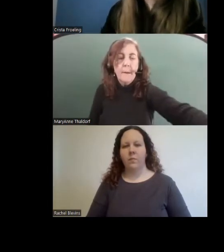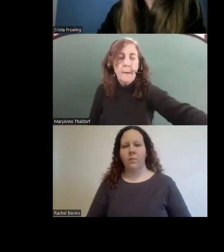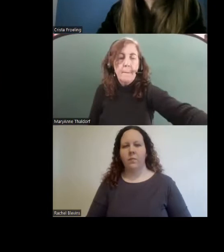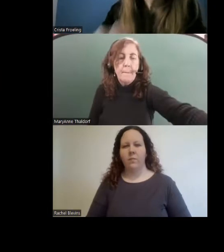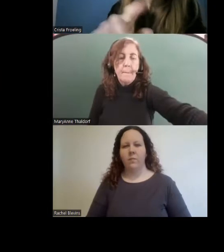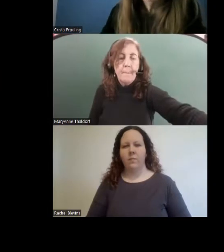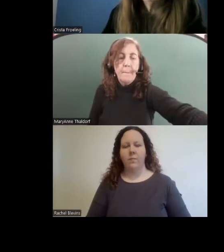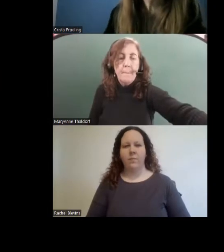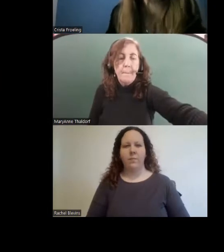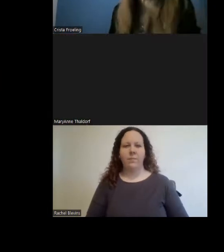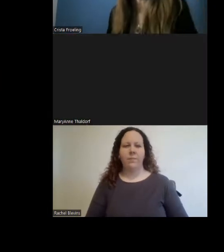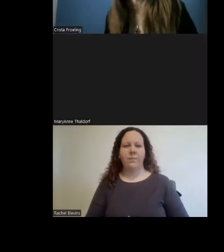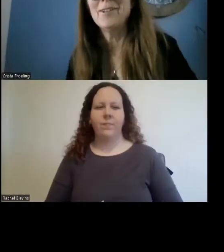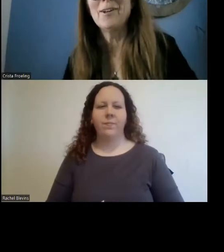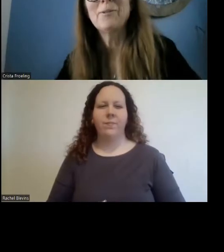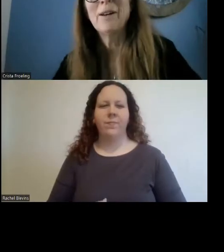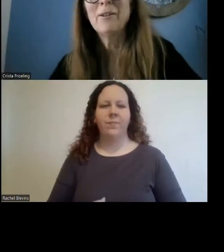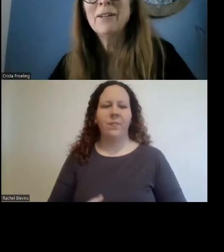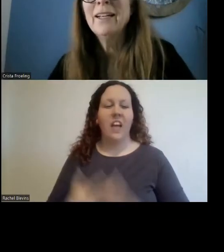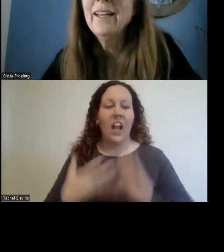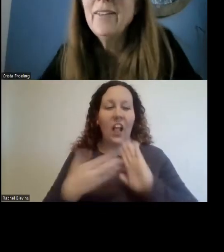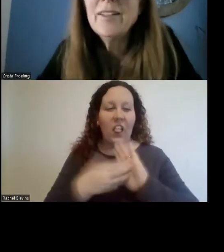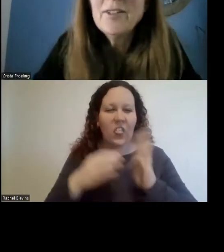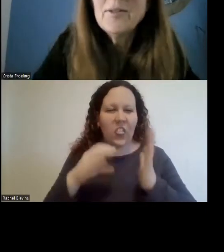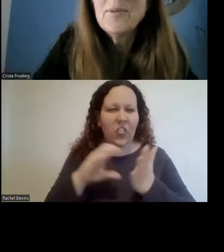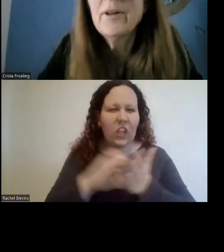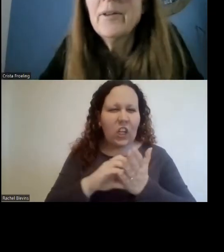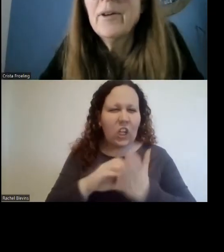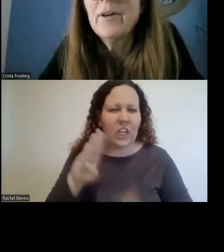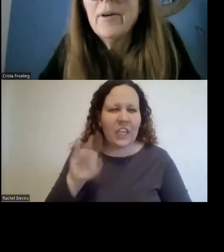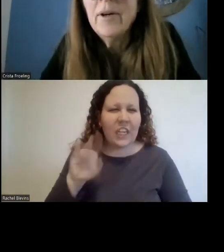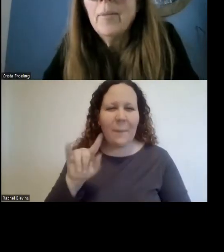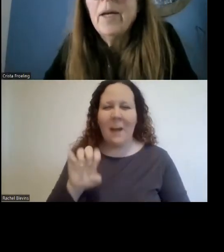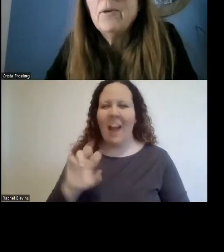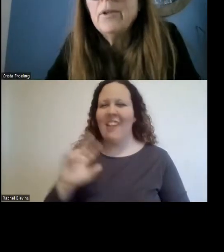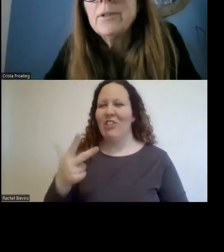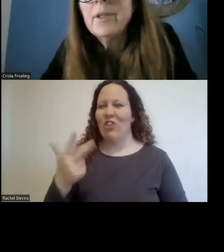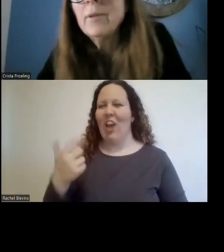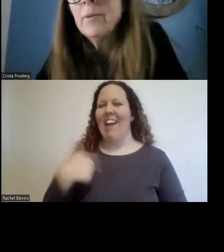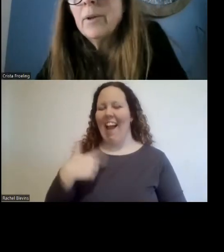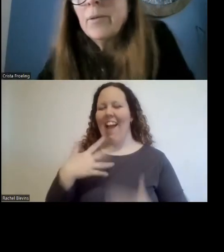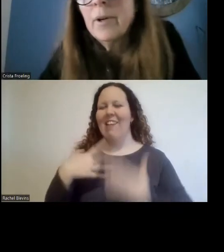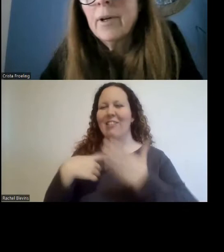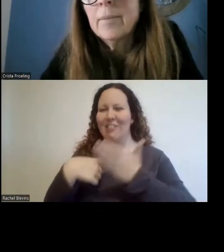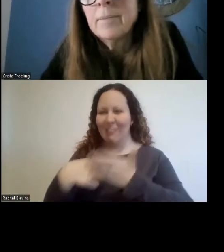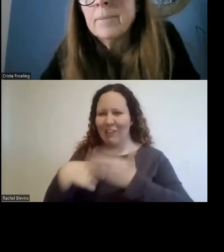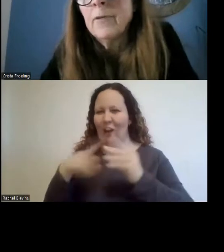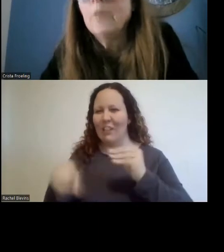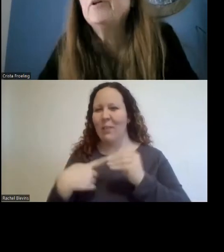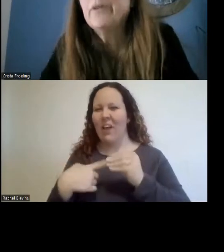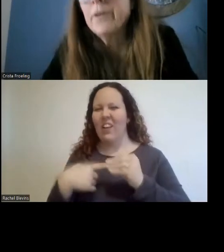And then the cookie bite, Jack and I had talked about, this is probably the main one you see with